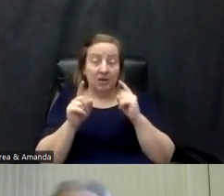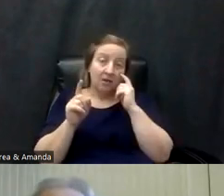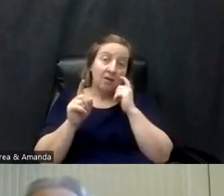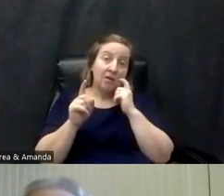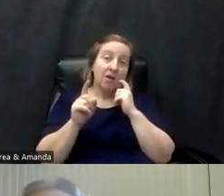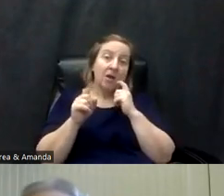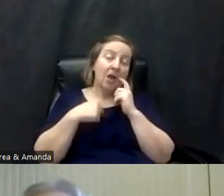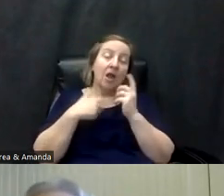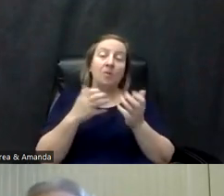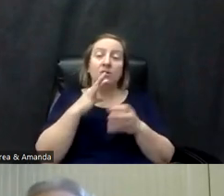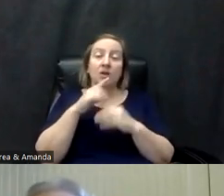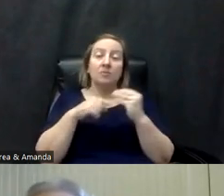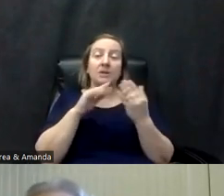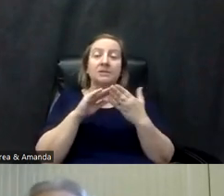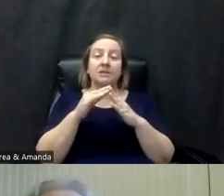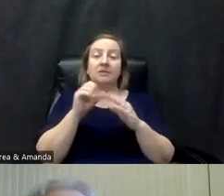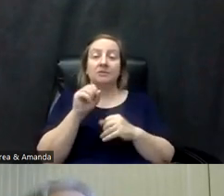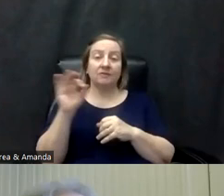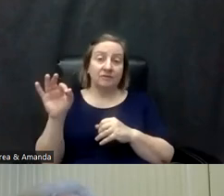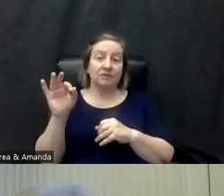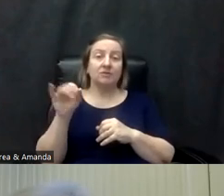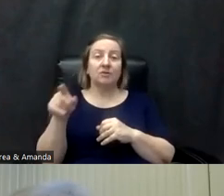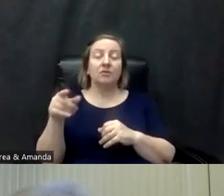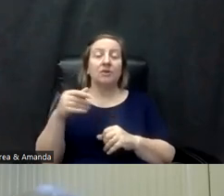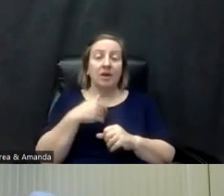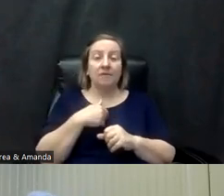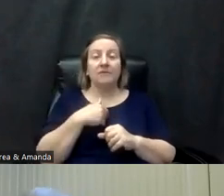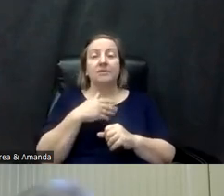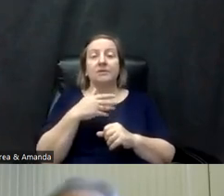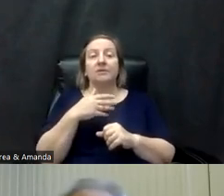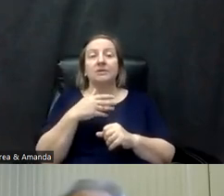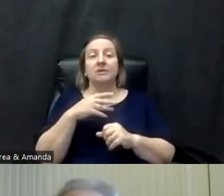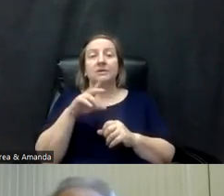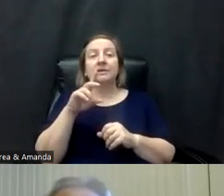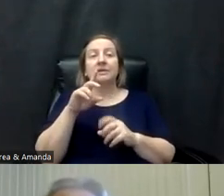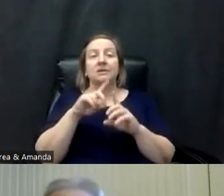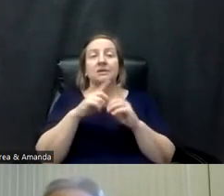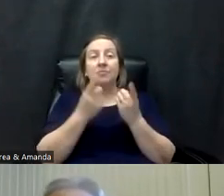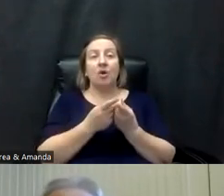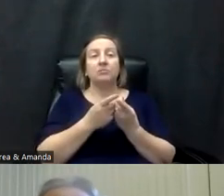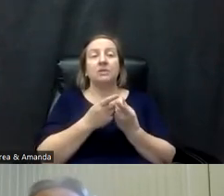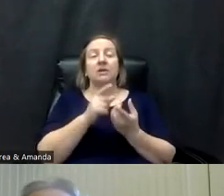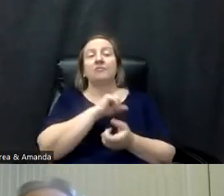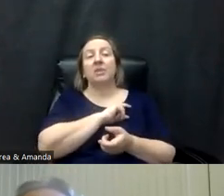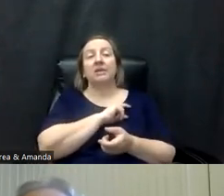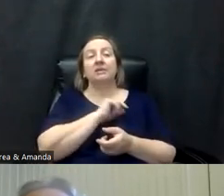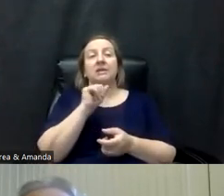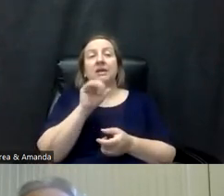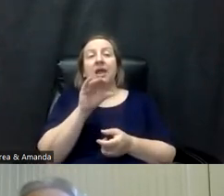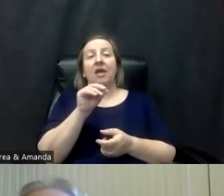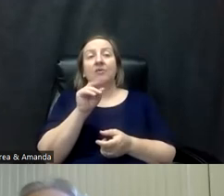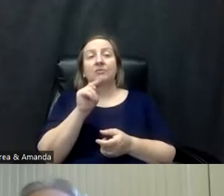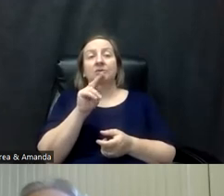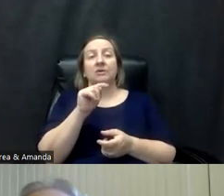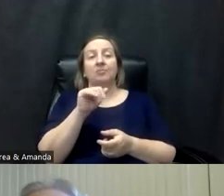I wanted to talk about the City of San Francisco, who has a Department of Police Accountability that is